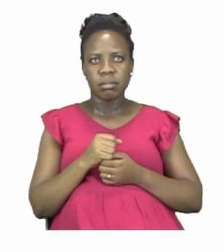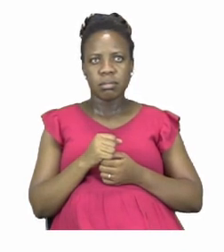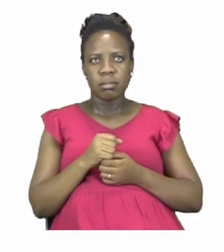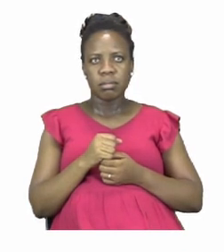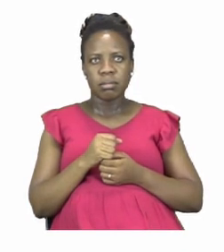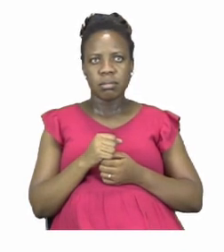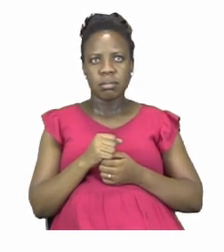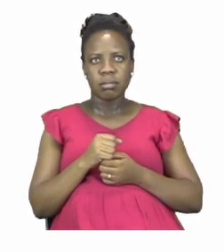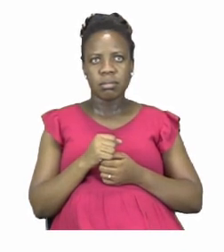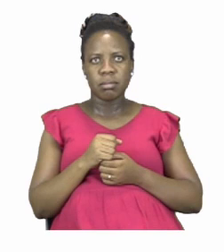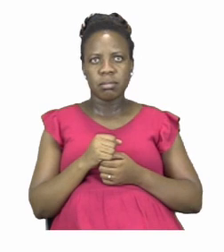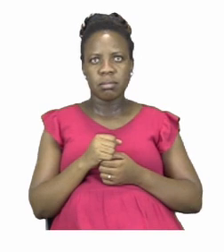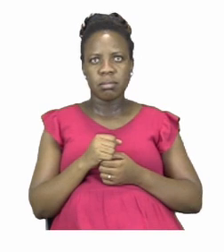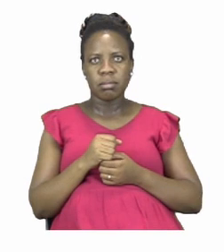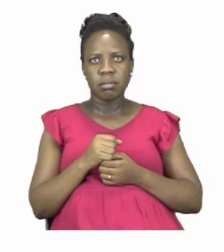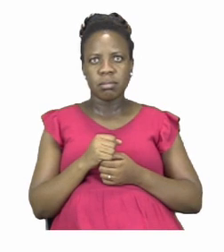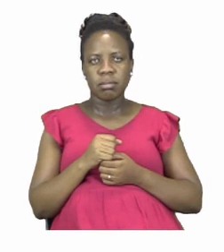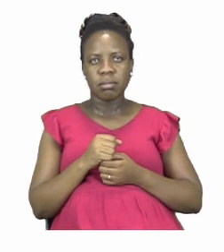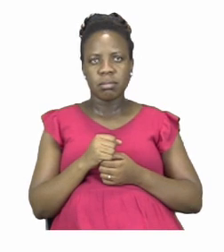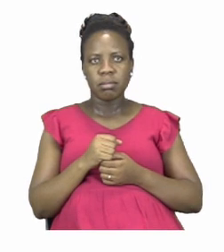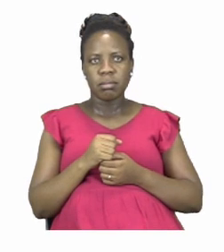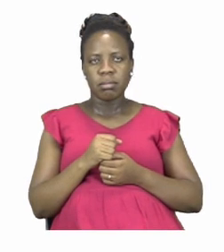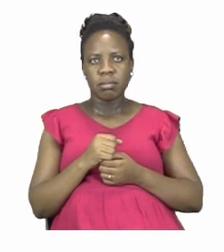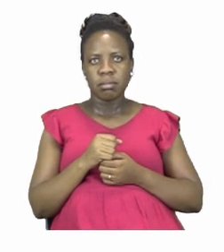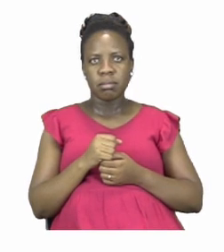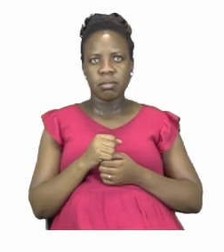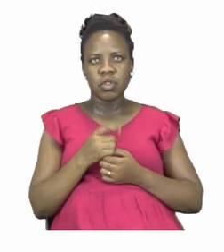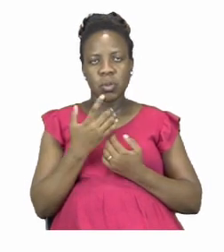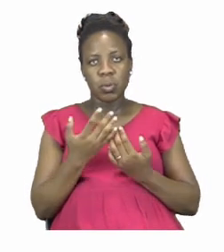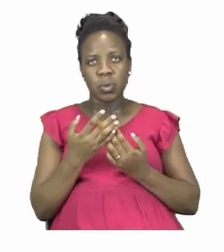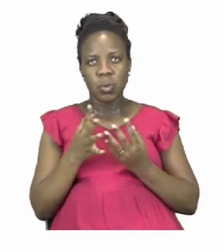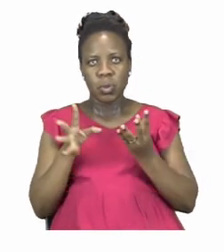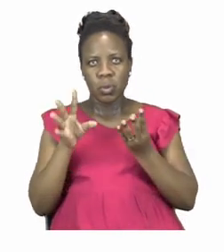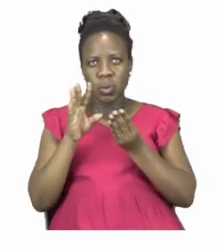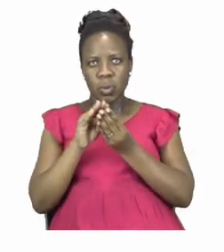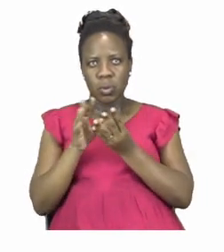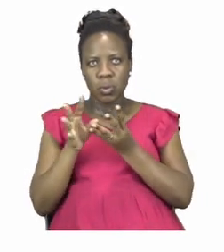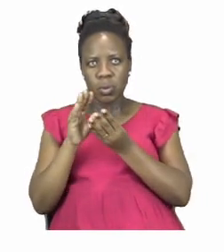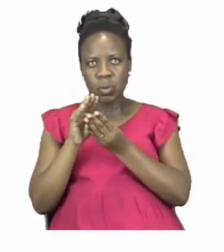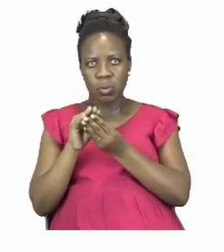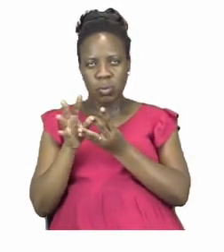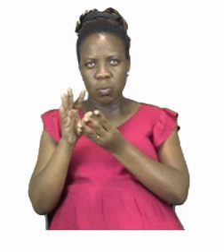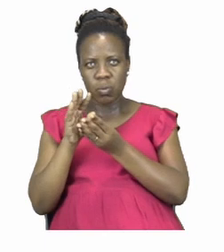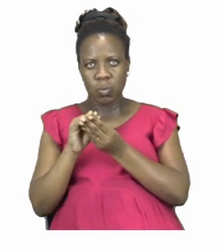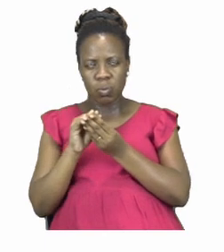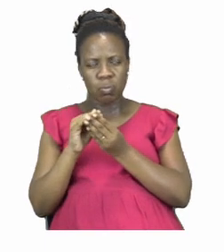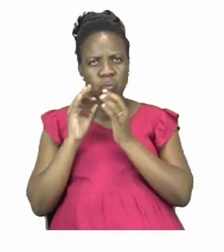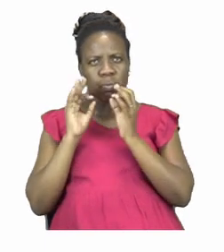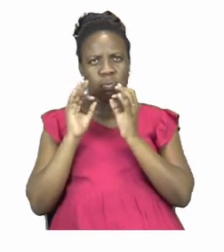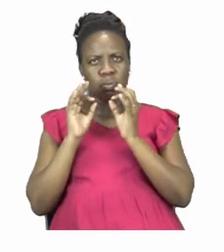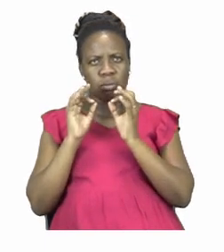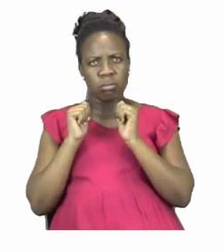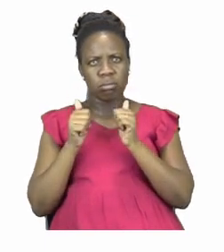says you have to add correctly and help the tortoise to escape the fire. So there you